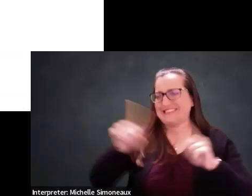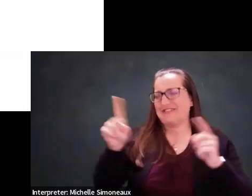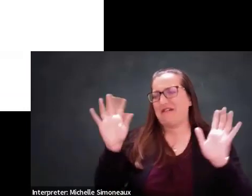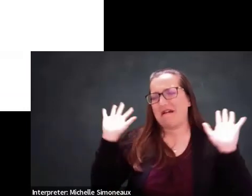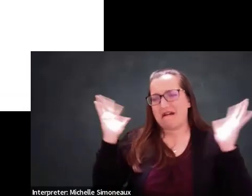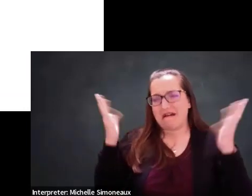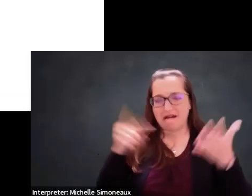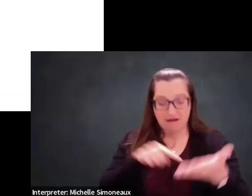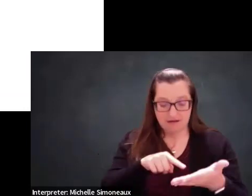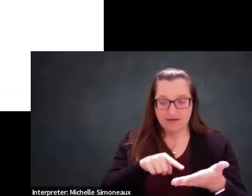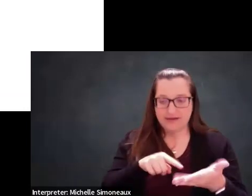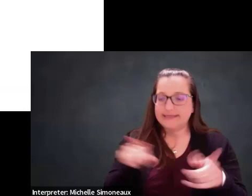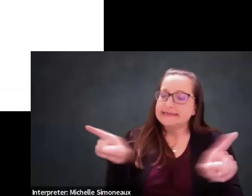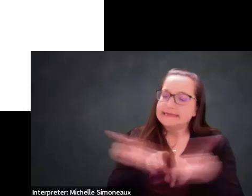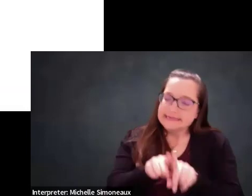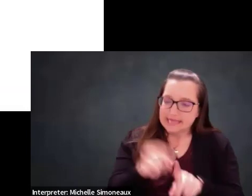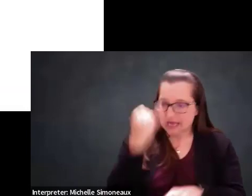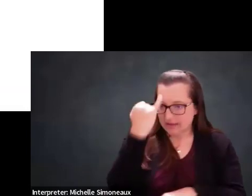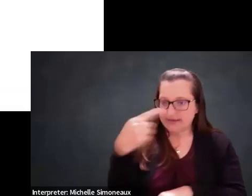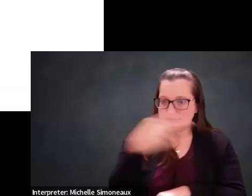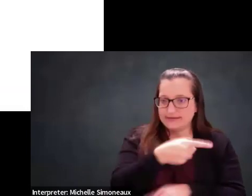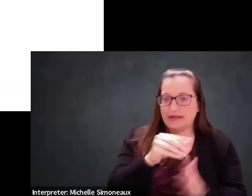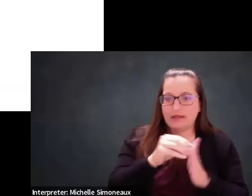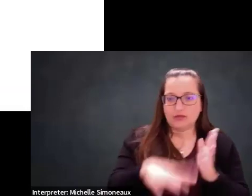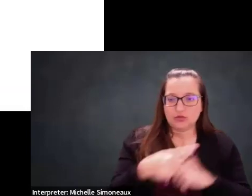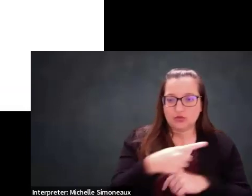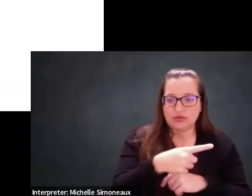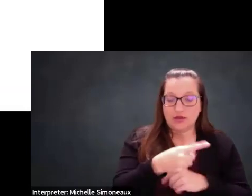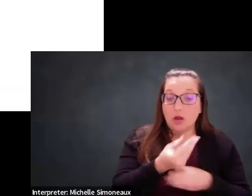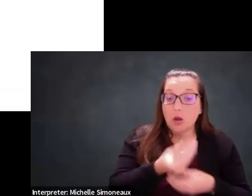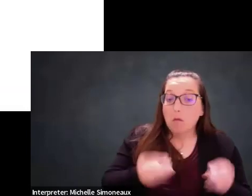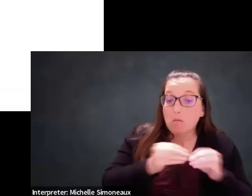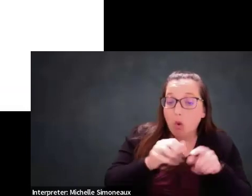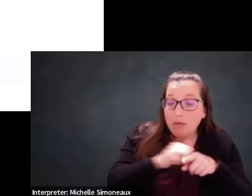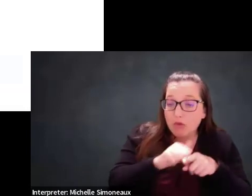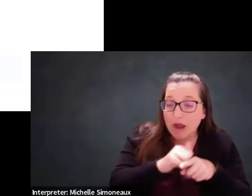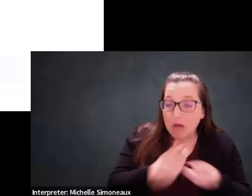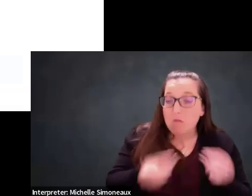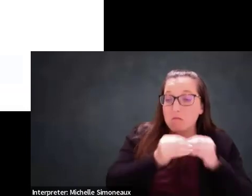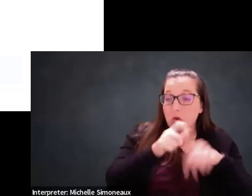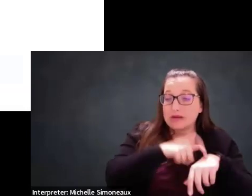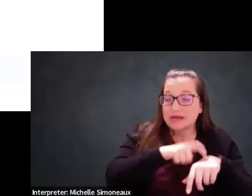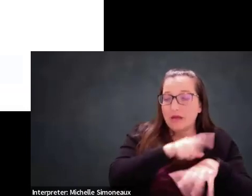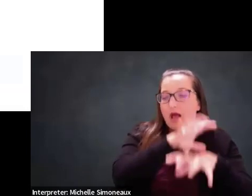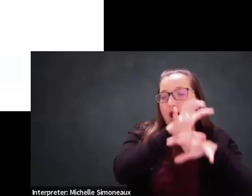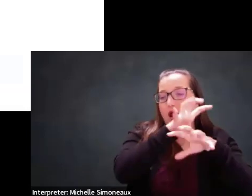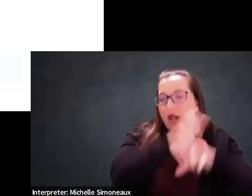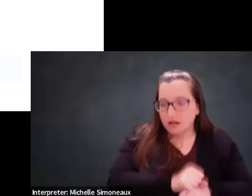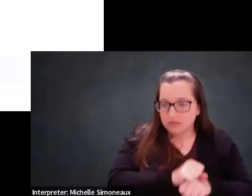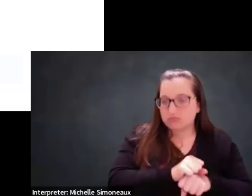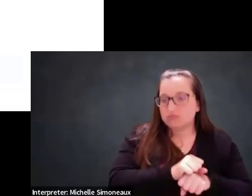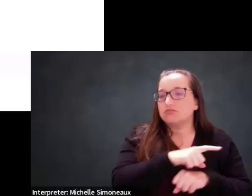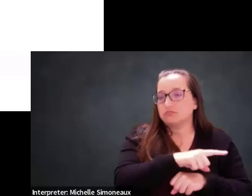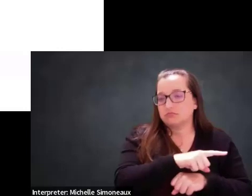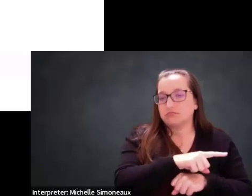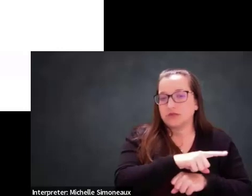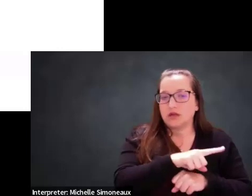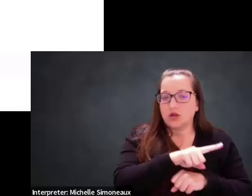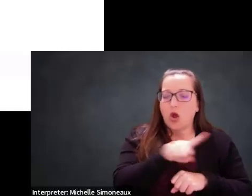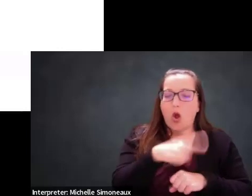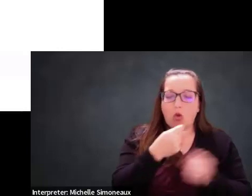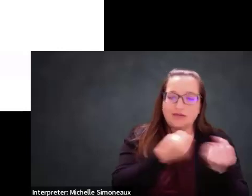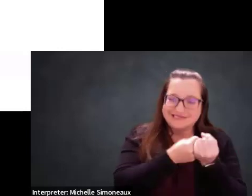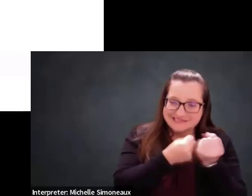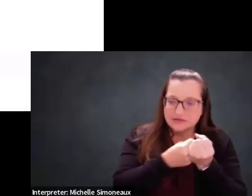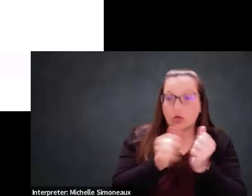It's the same thing for our students, the more exposure they have, the more time is the more that they become acclimated and used to. And again, always reinforcing with sign.